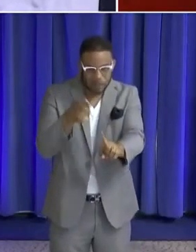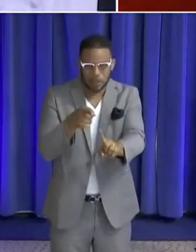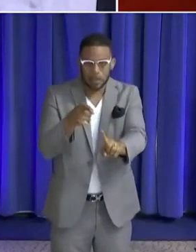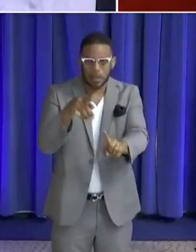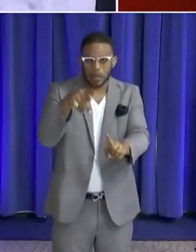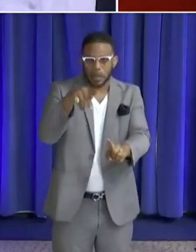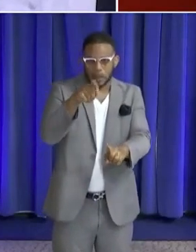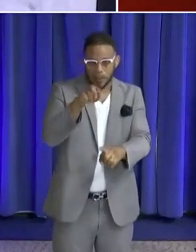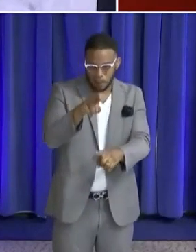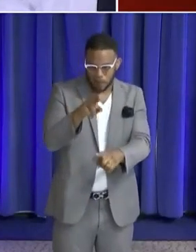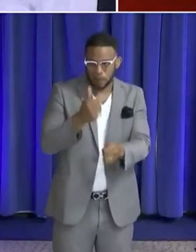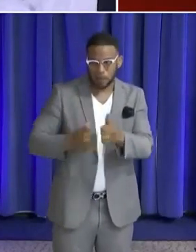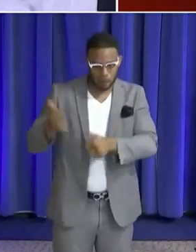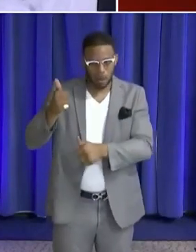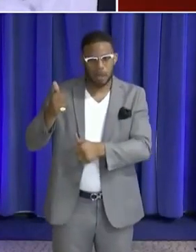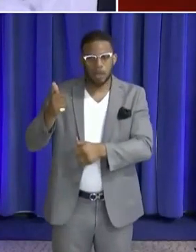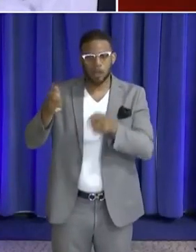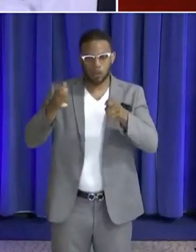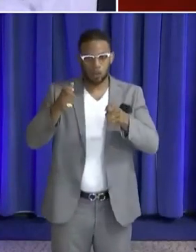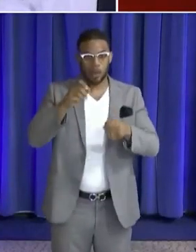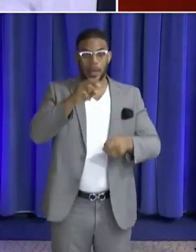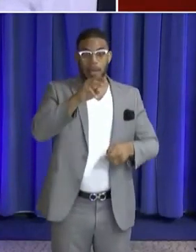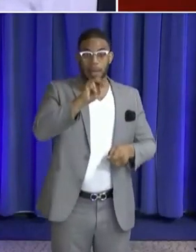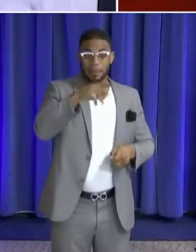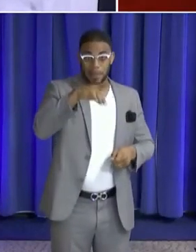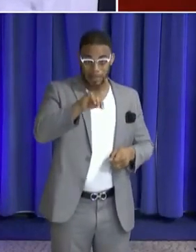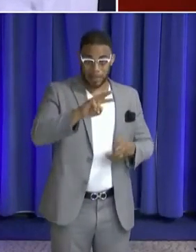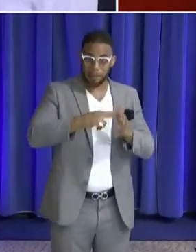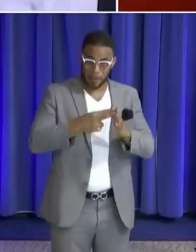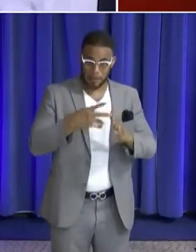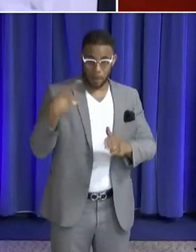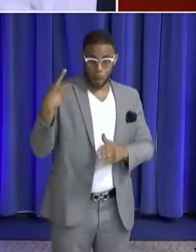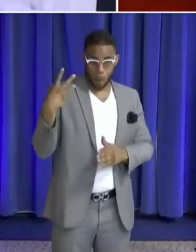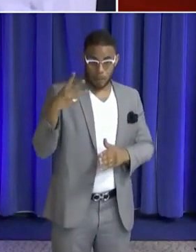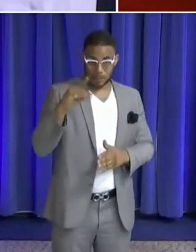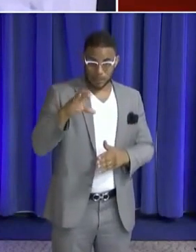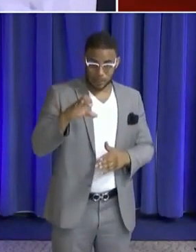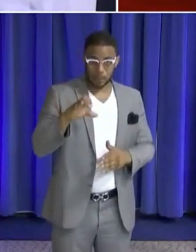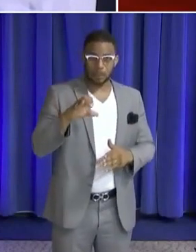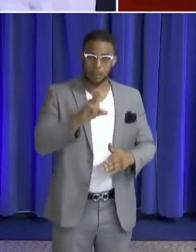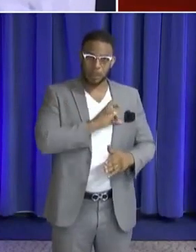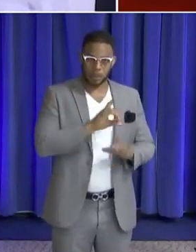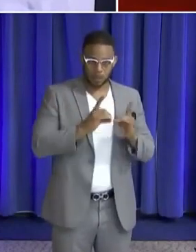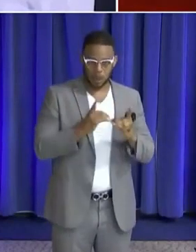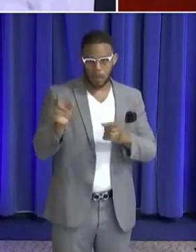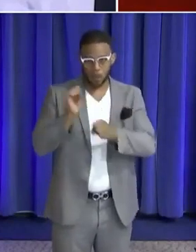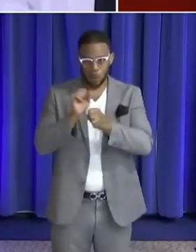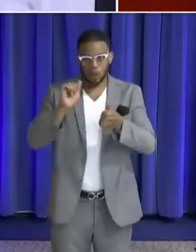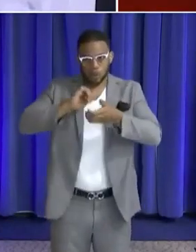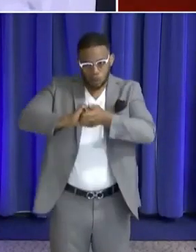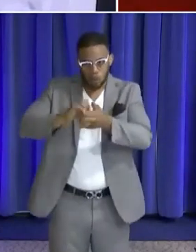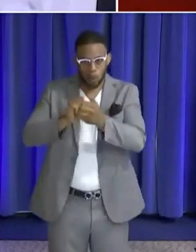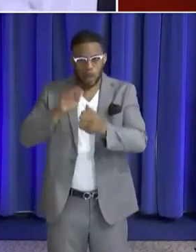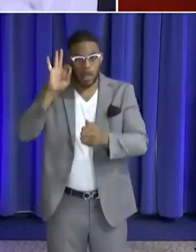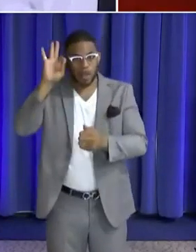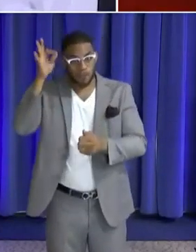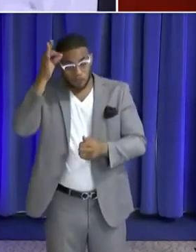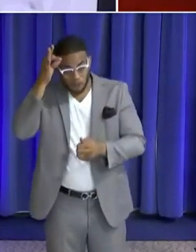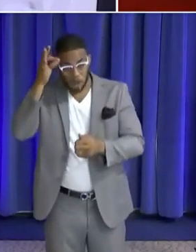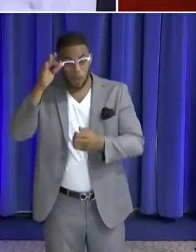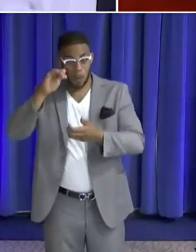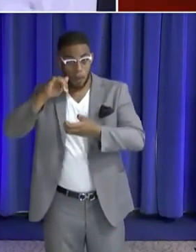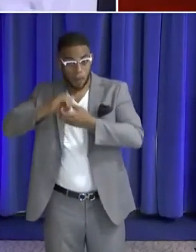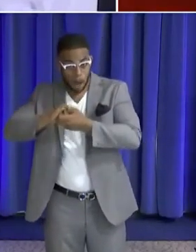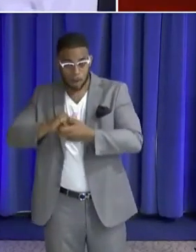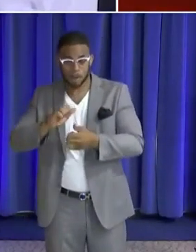Peter Newsham controls the Metropolitan Police Department. He works with federal partners, and there are